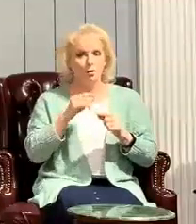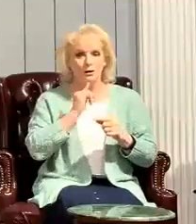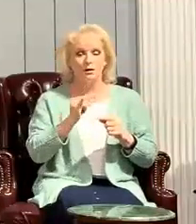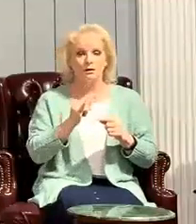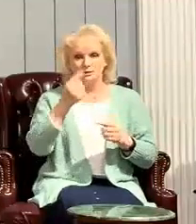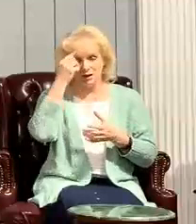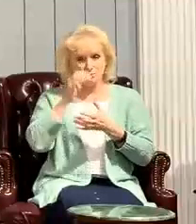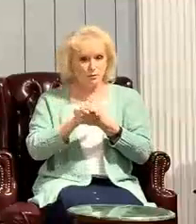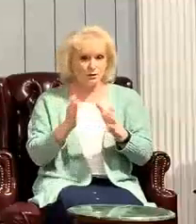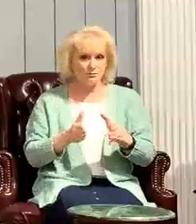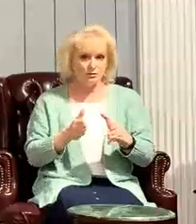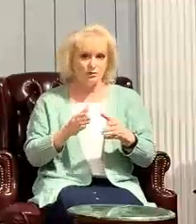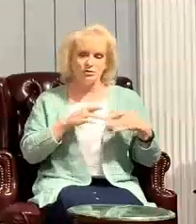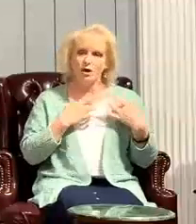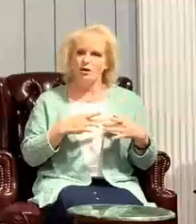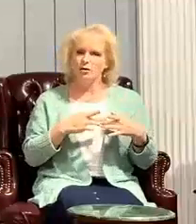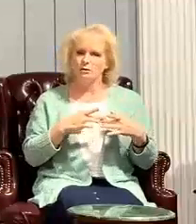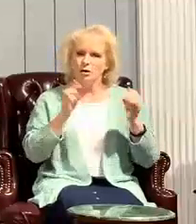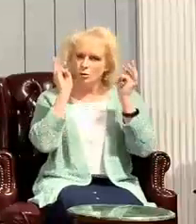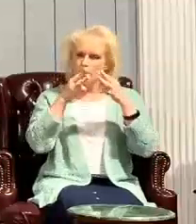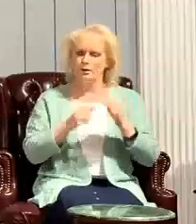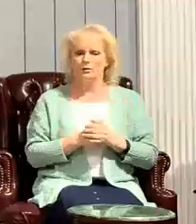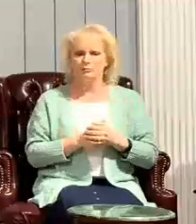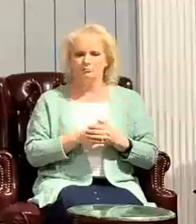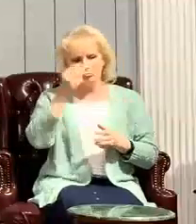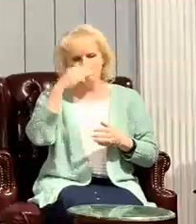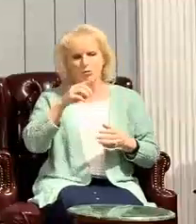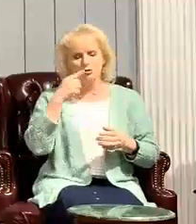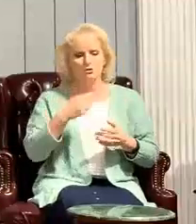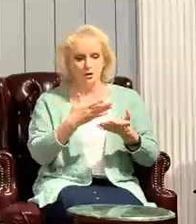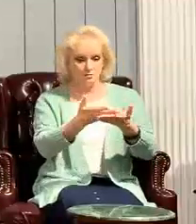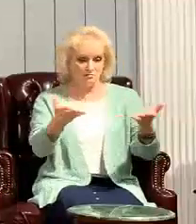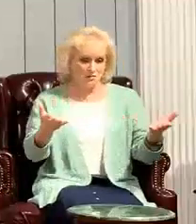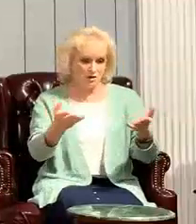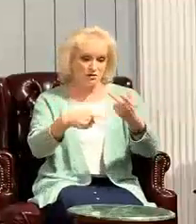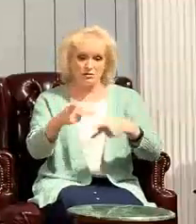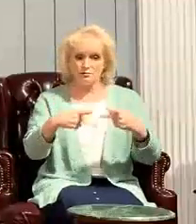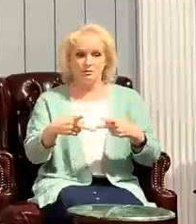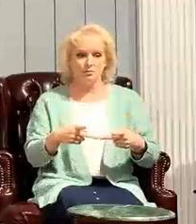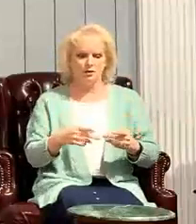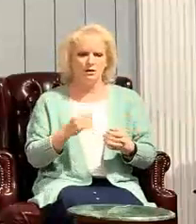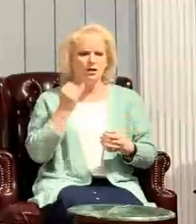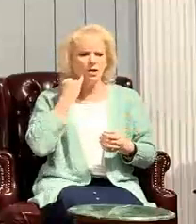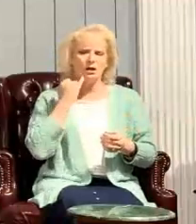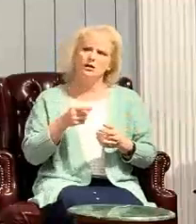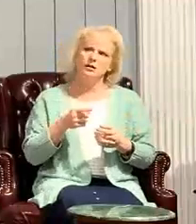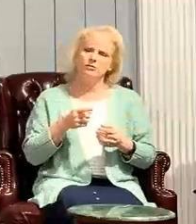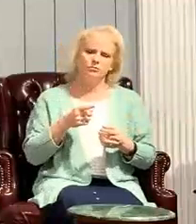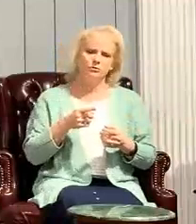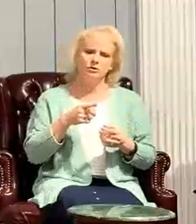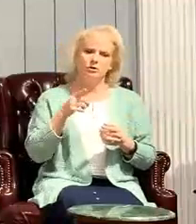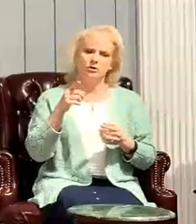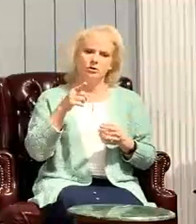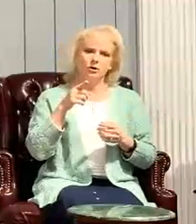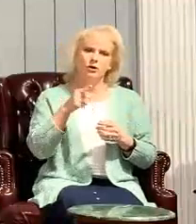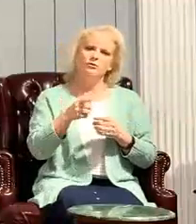believer's heart wicked? Moses said, "Of these people, who I would have thought, if you're going to talk about a people